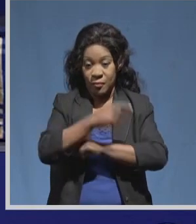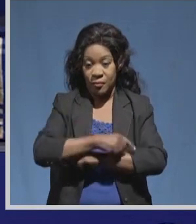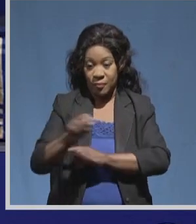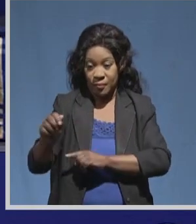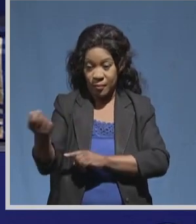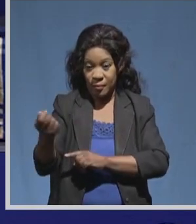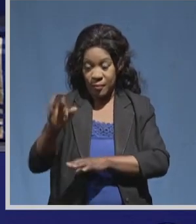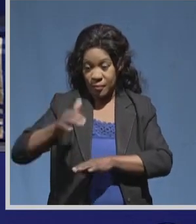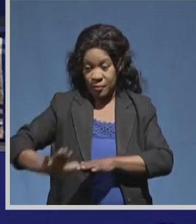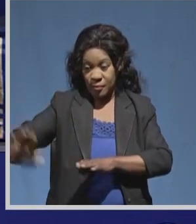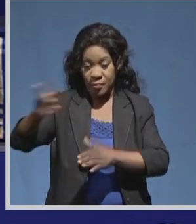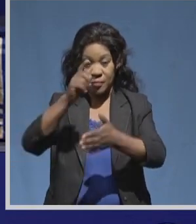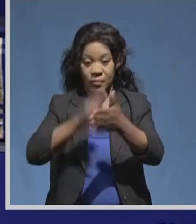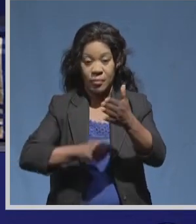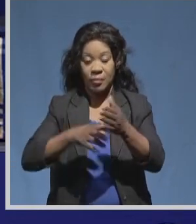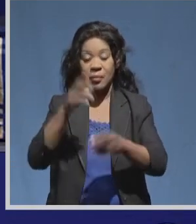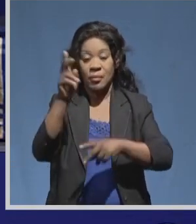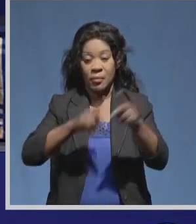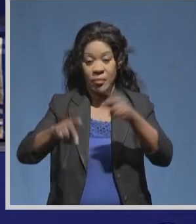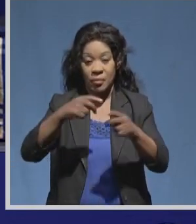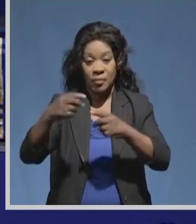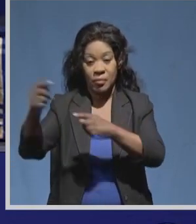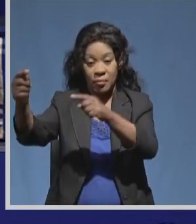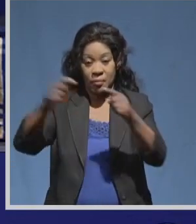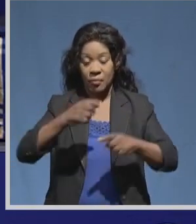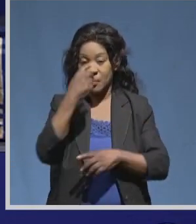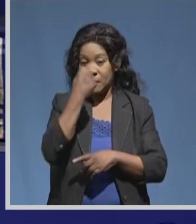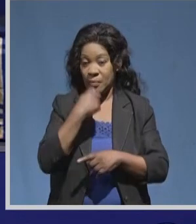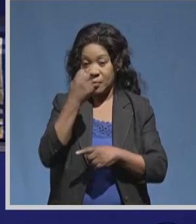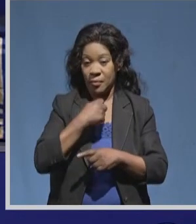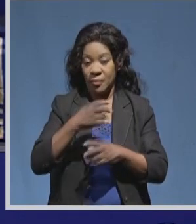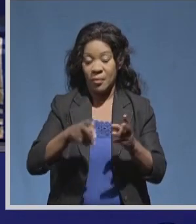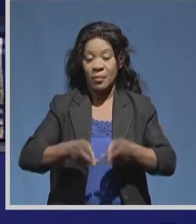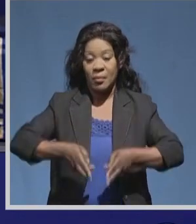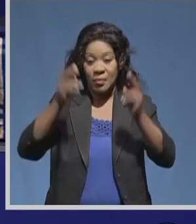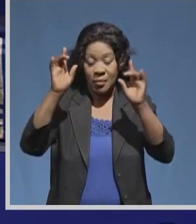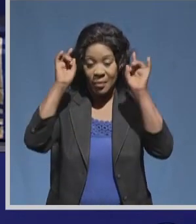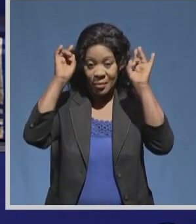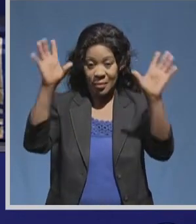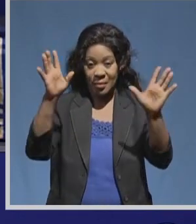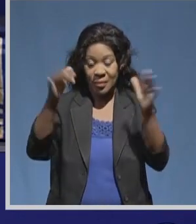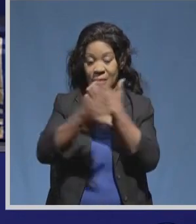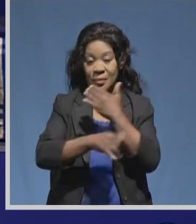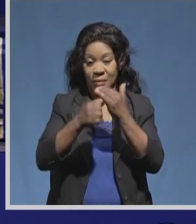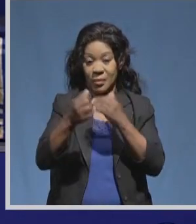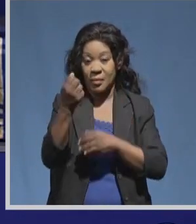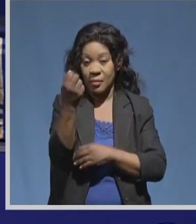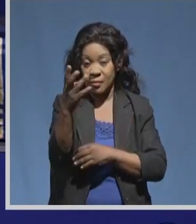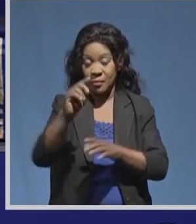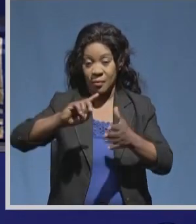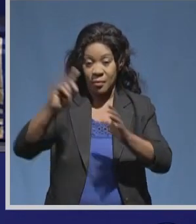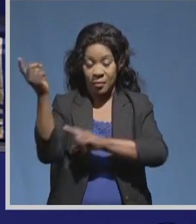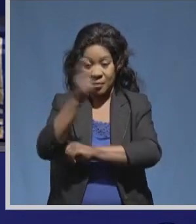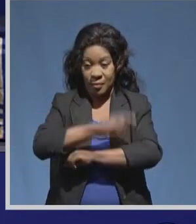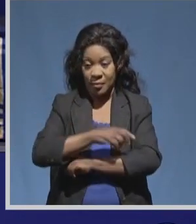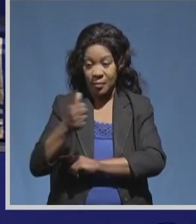He explained that those returning from Tanzania and other risk countries will be quarantined for 14 days. And Dr. Chilufya said so far more than